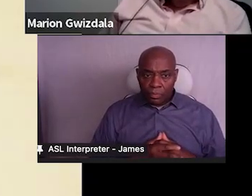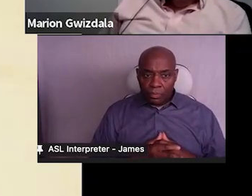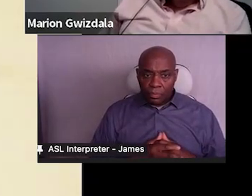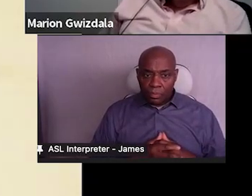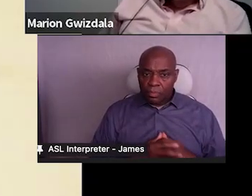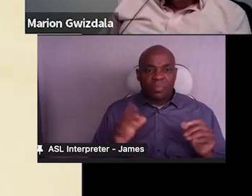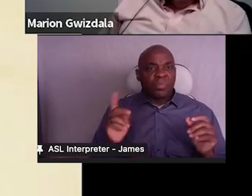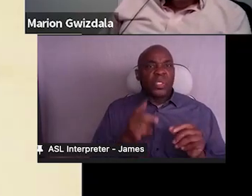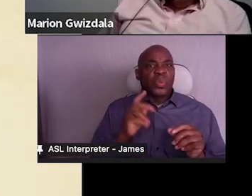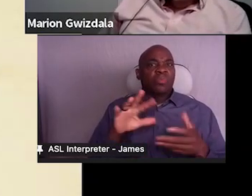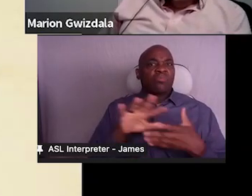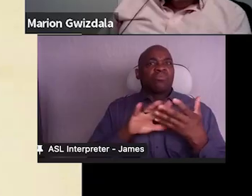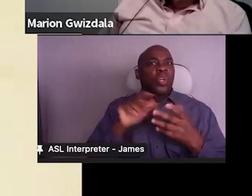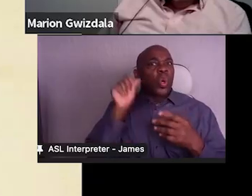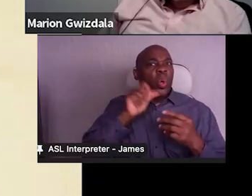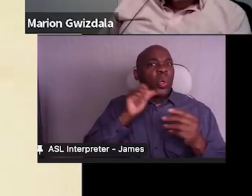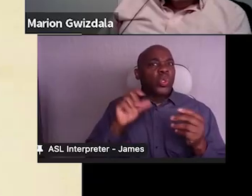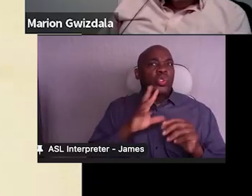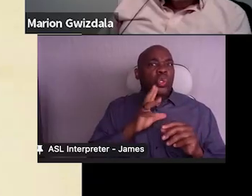far?